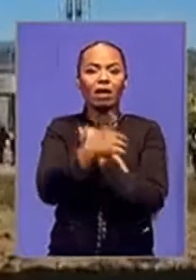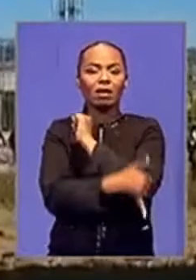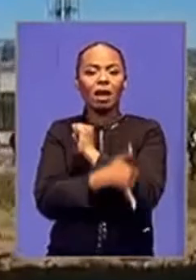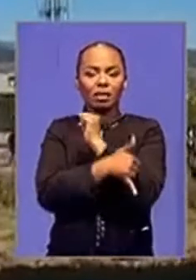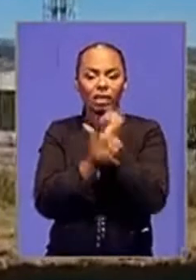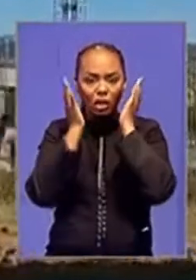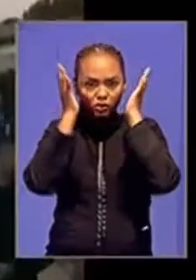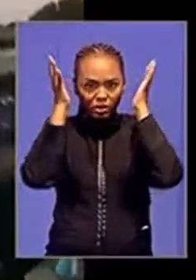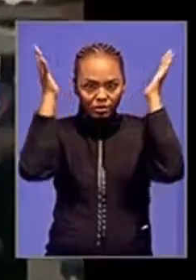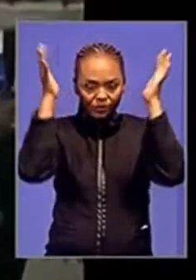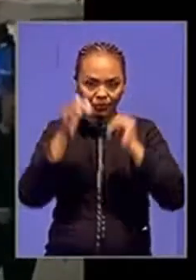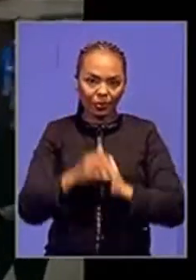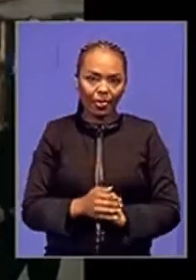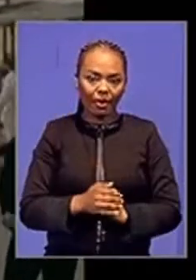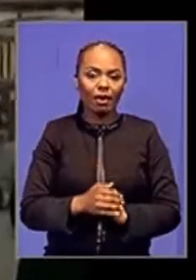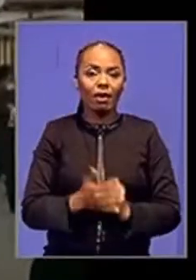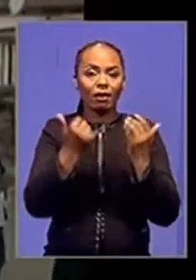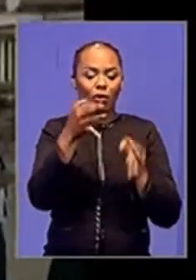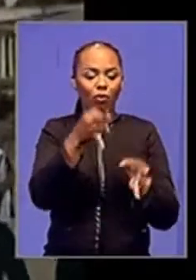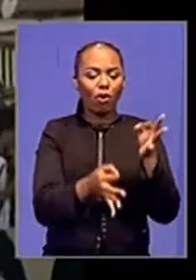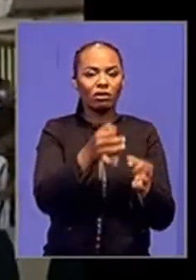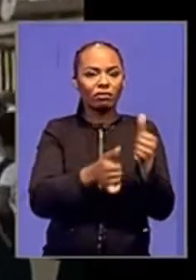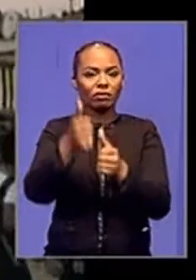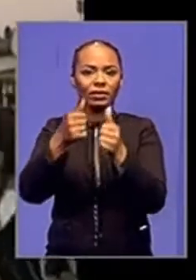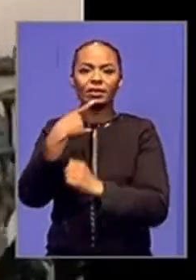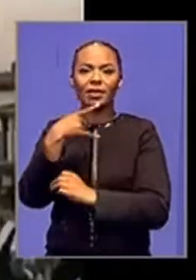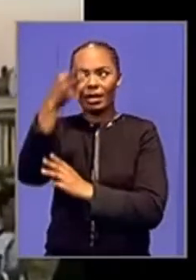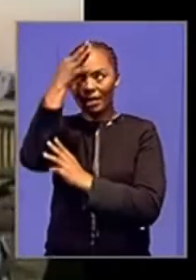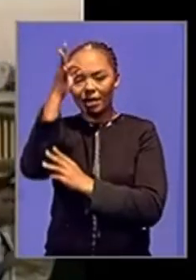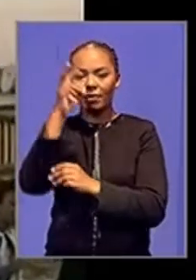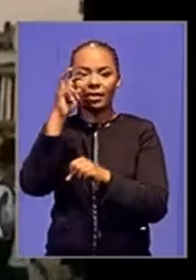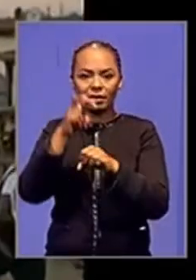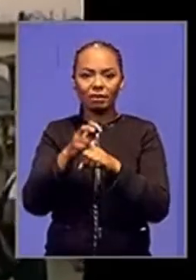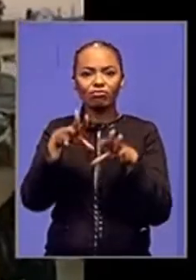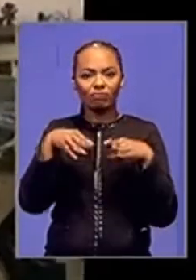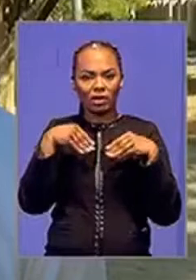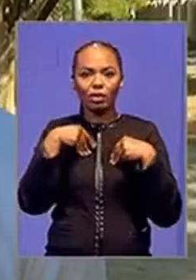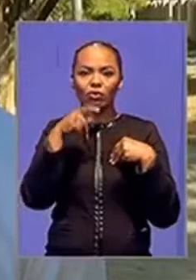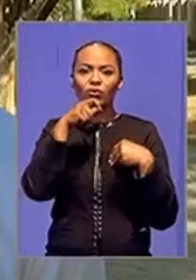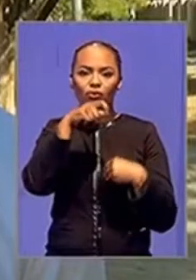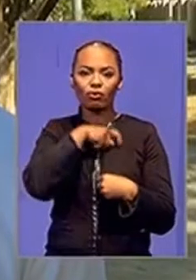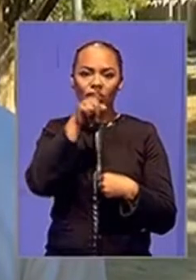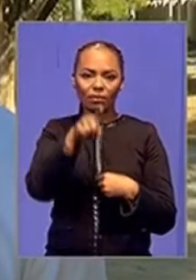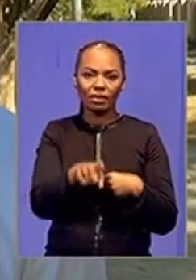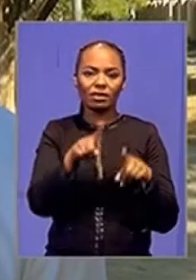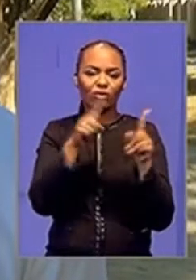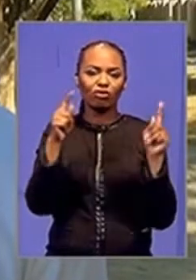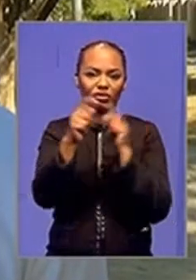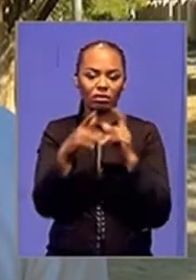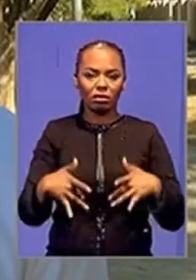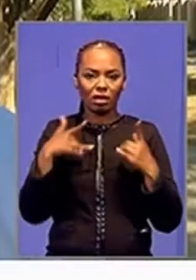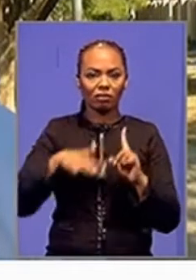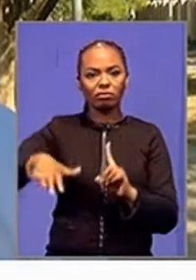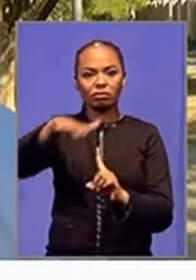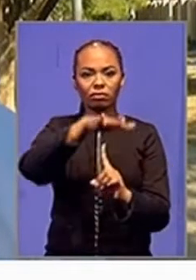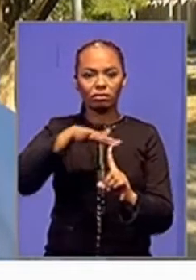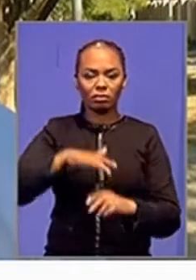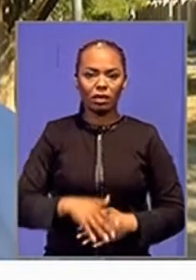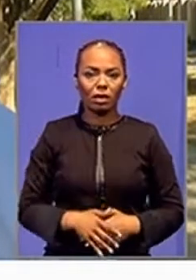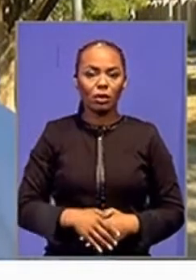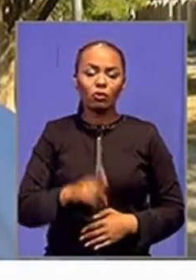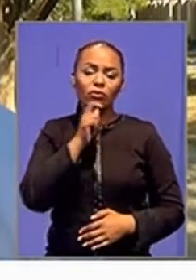dipolotiki ba re ye ke nako ya gore mmušo o phafogele dinnete tša bophelo bja bjale. The reason, of course, is quite clear to quite a number of people.